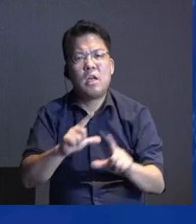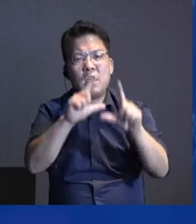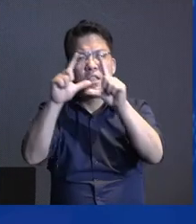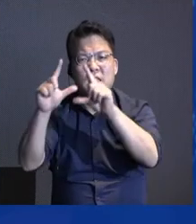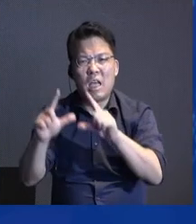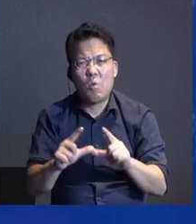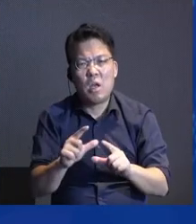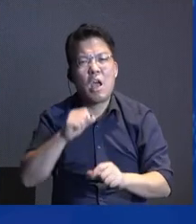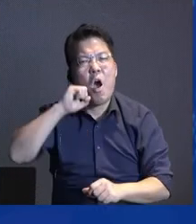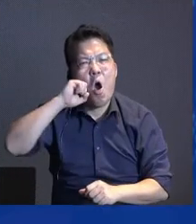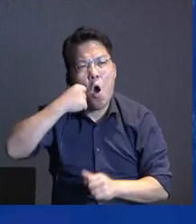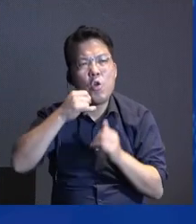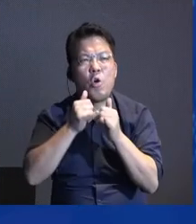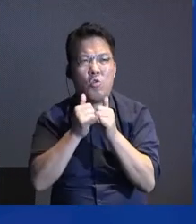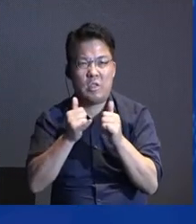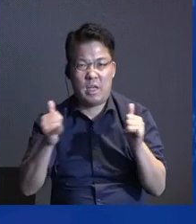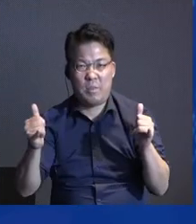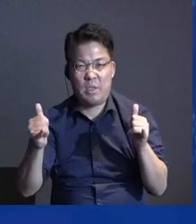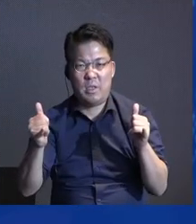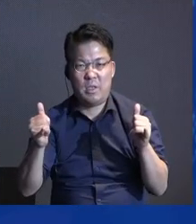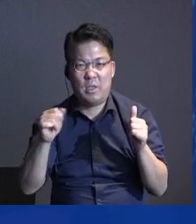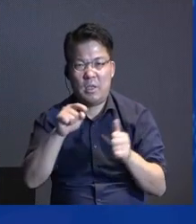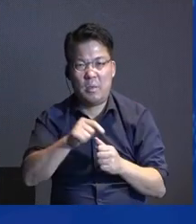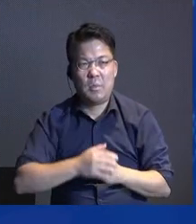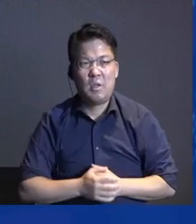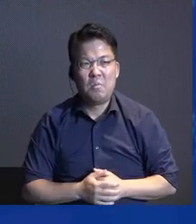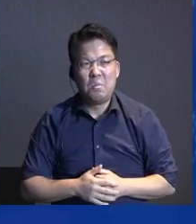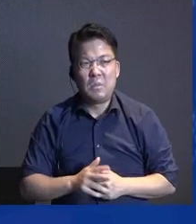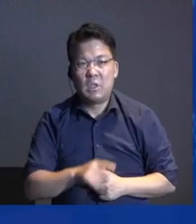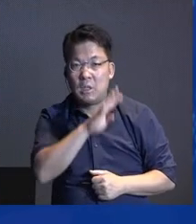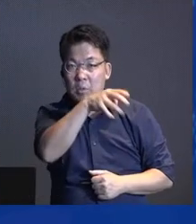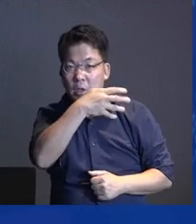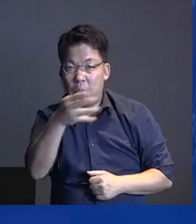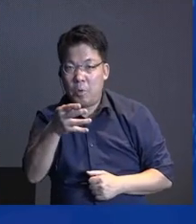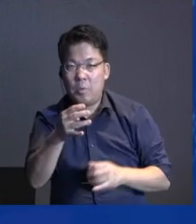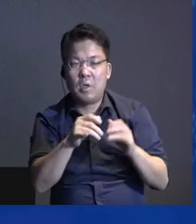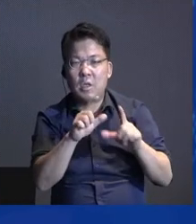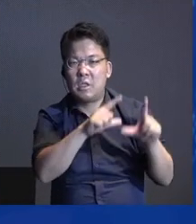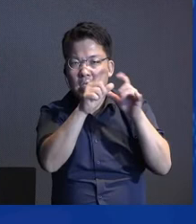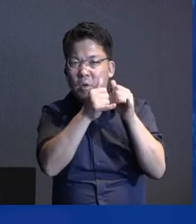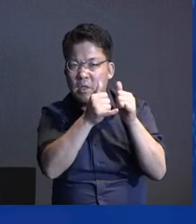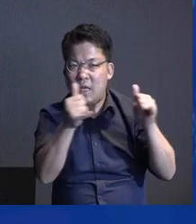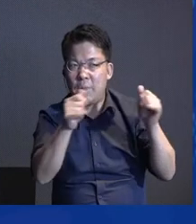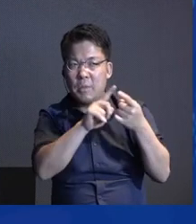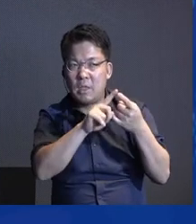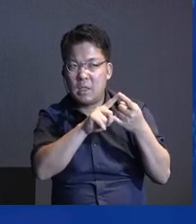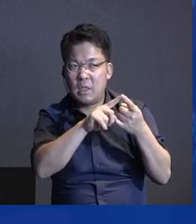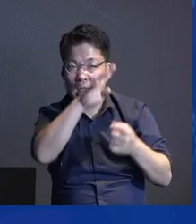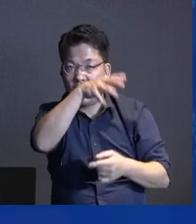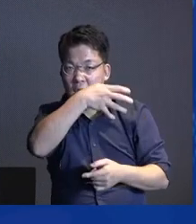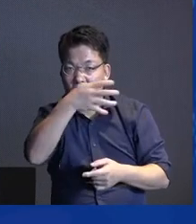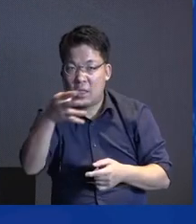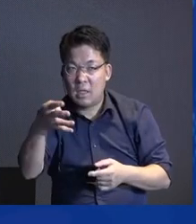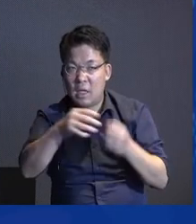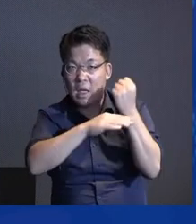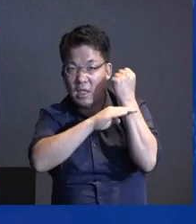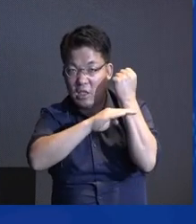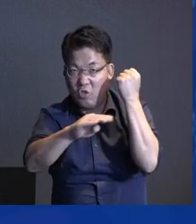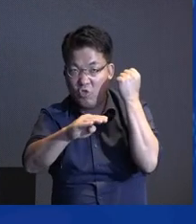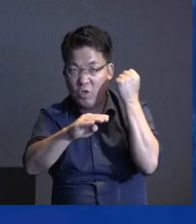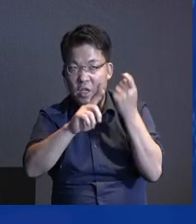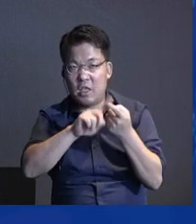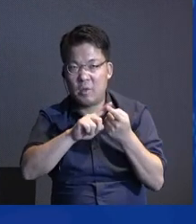into 1 to 5 levels depending on the person's medical condition and the degree of